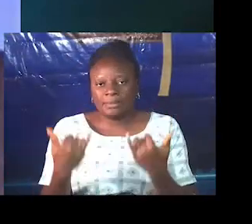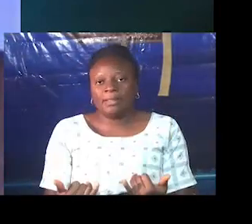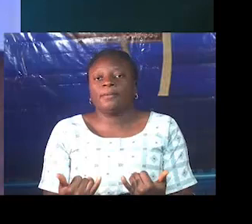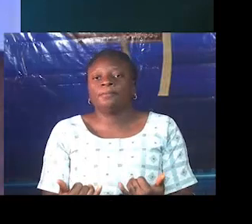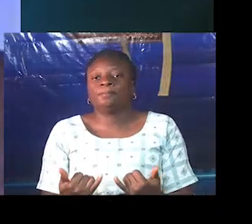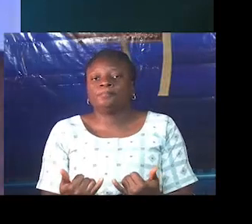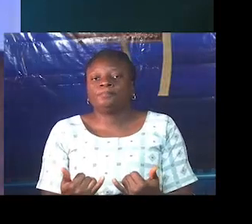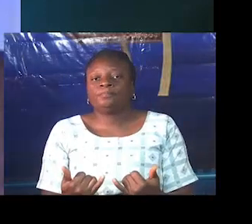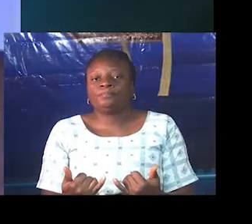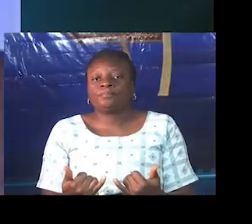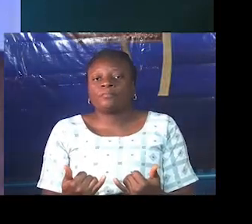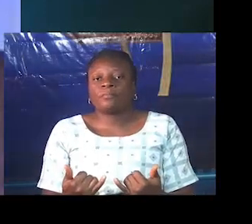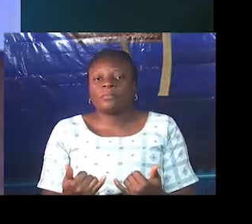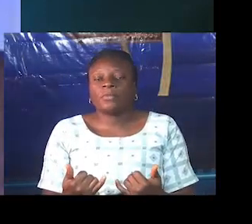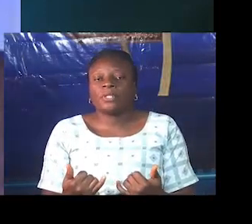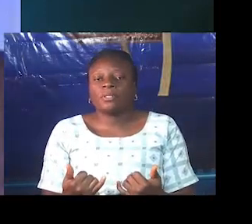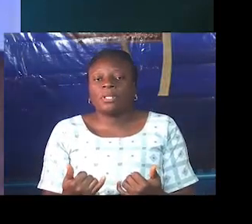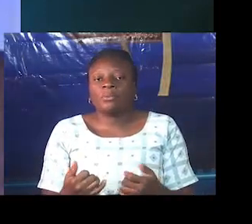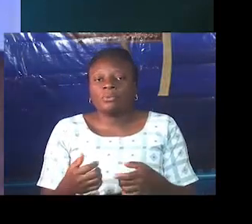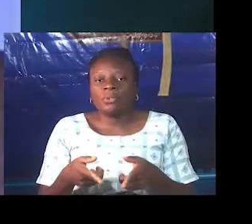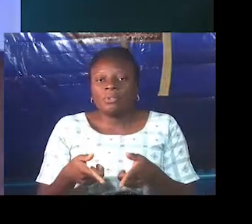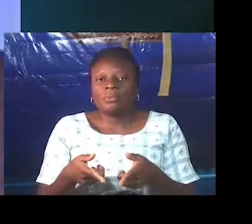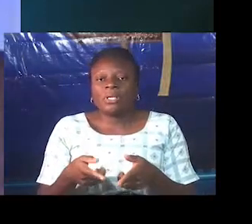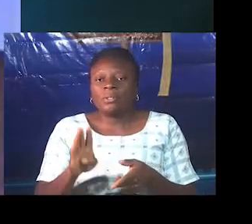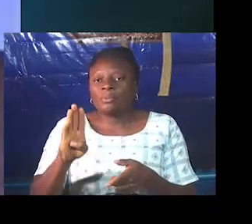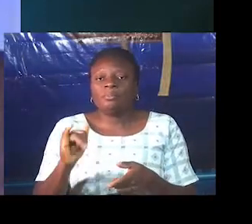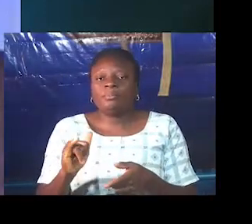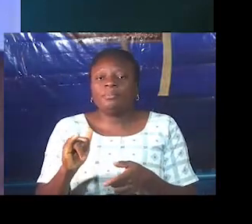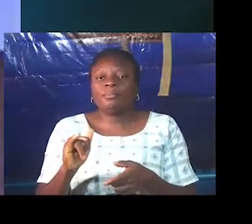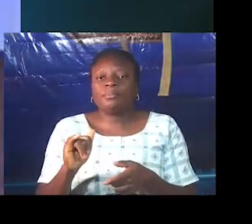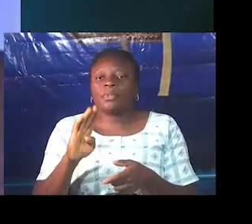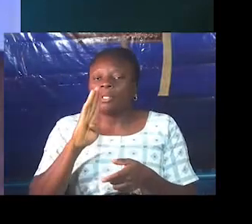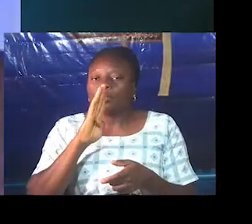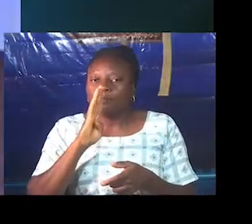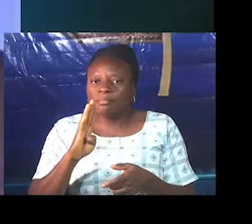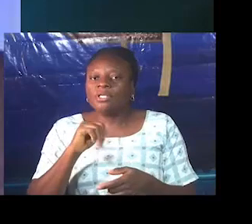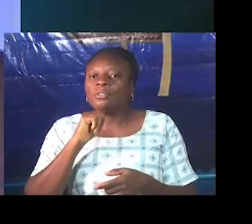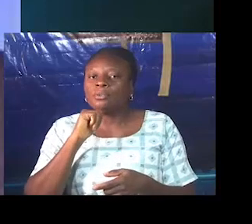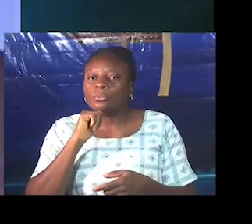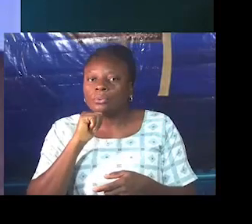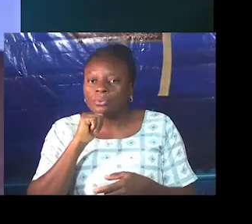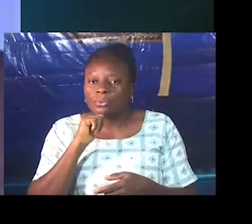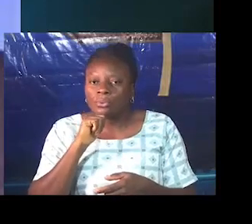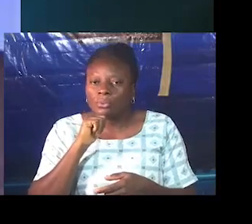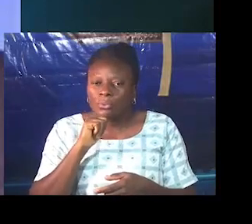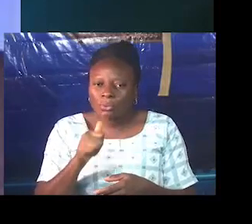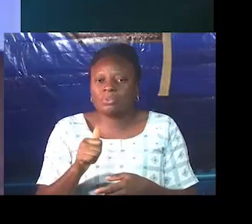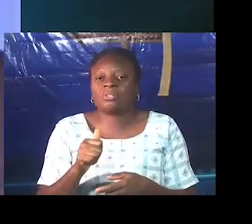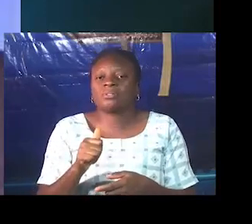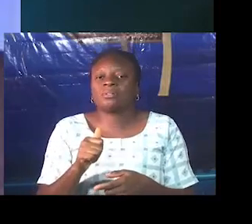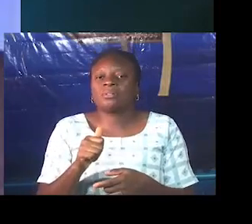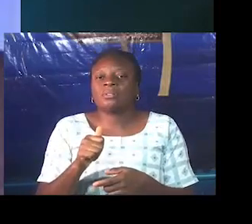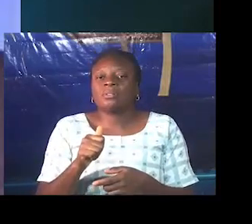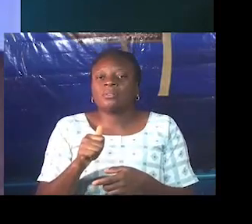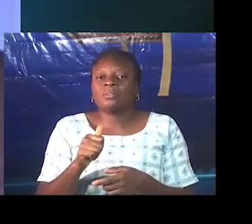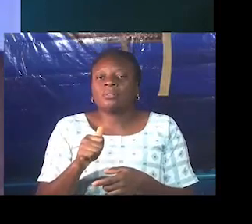and be not conformed to this world, but be ye transformed by the renewing of